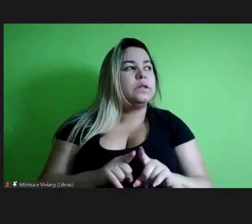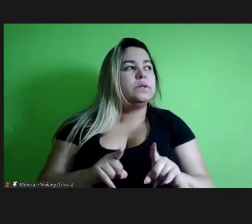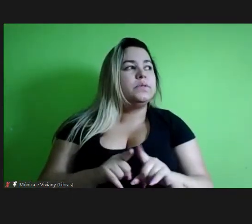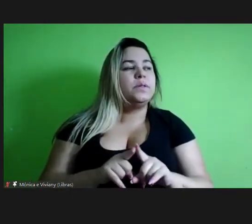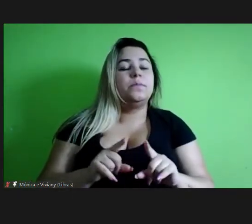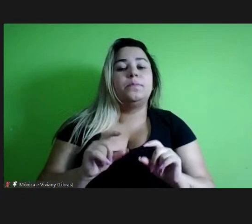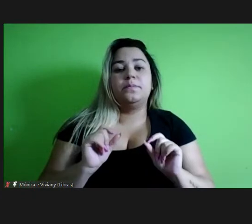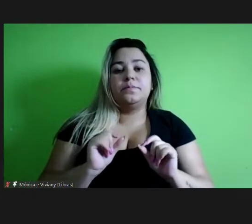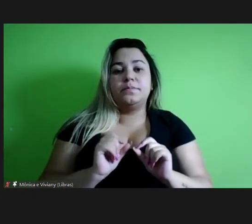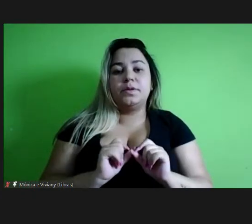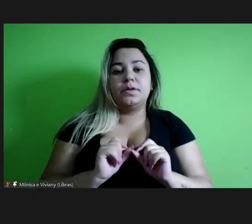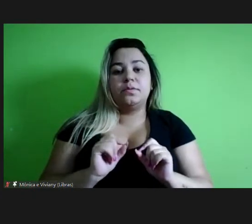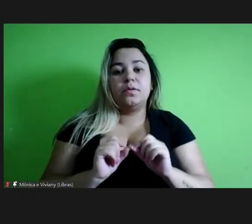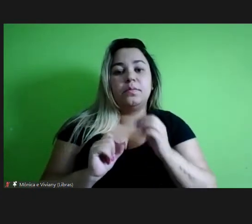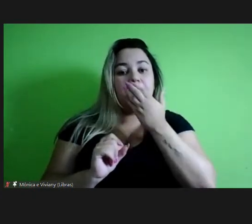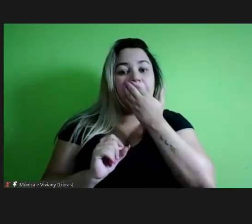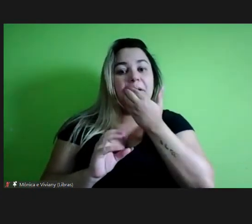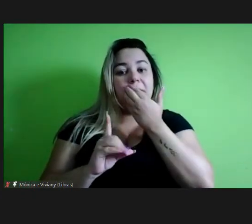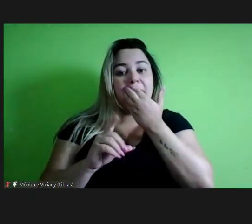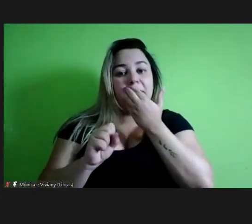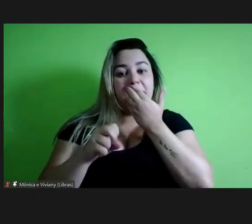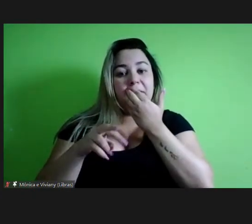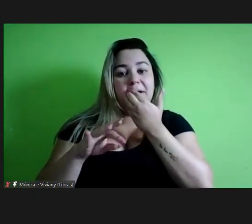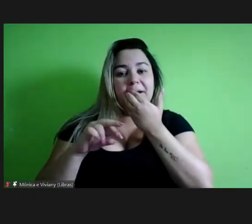dynamics that have been regulated